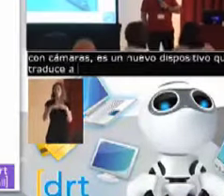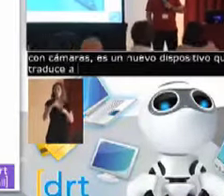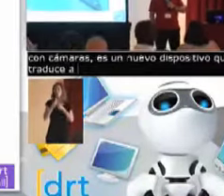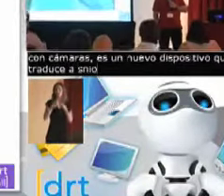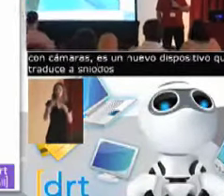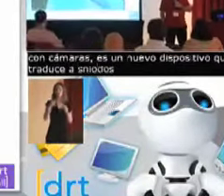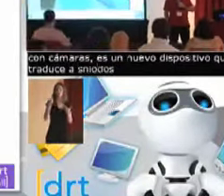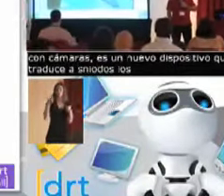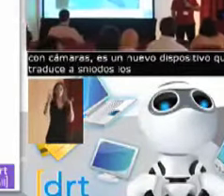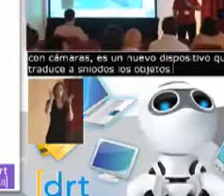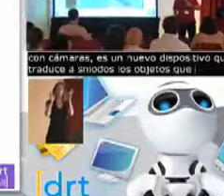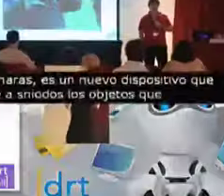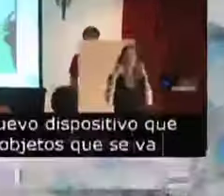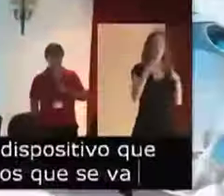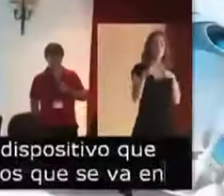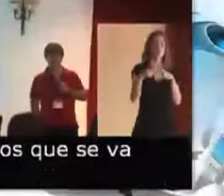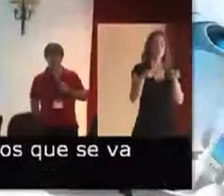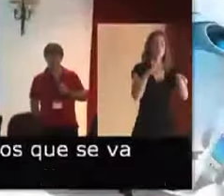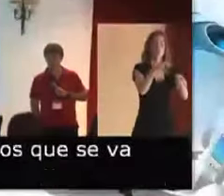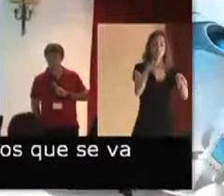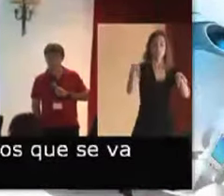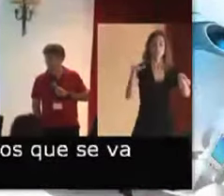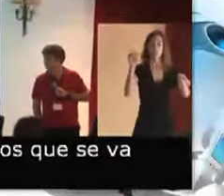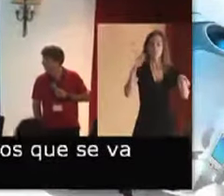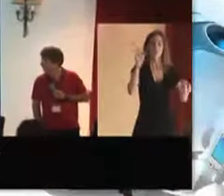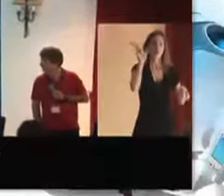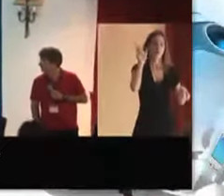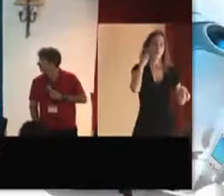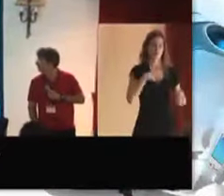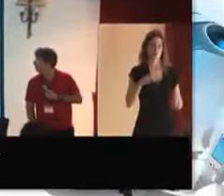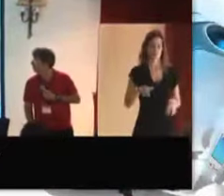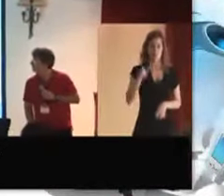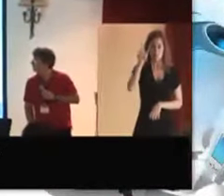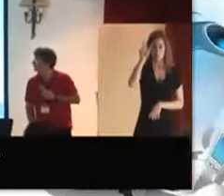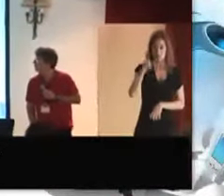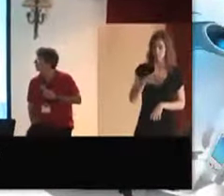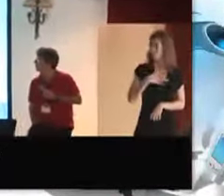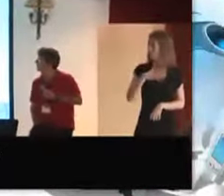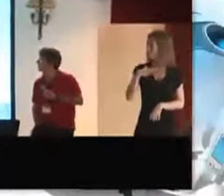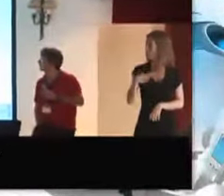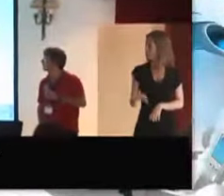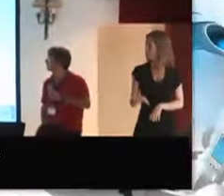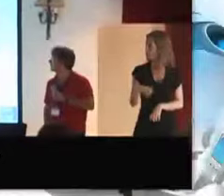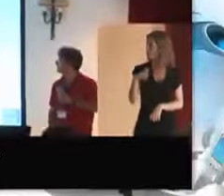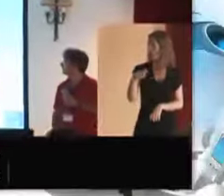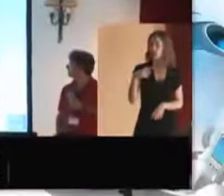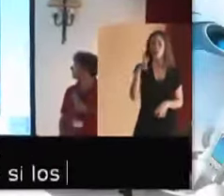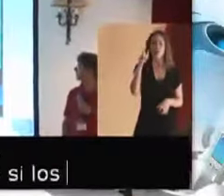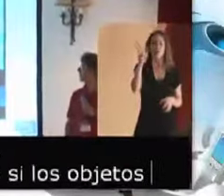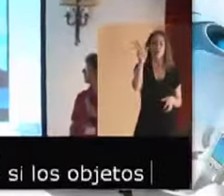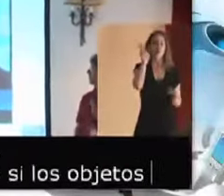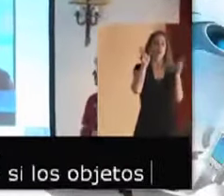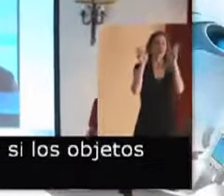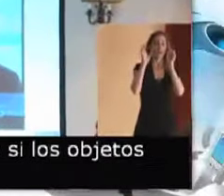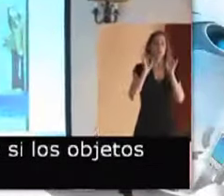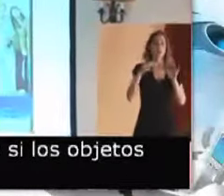A new device which translates into sounds the objects found in his way.